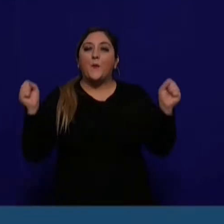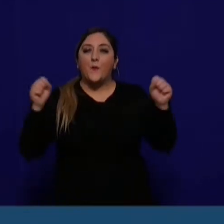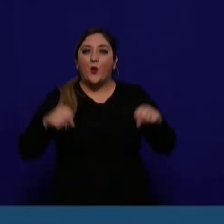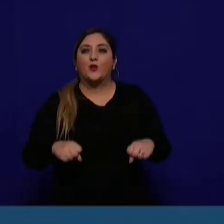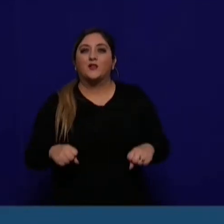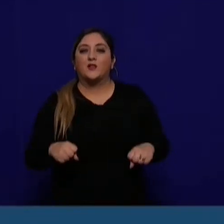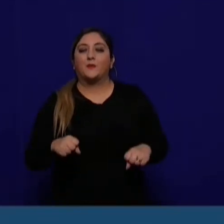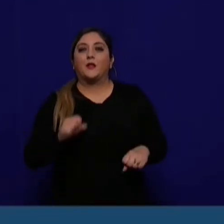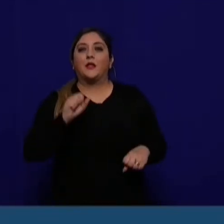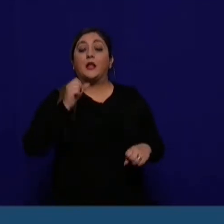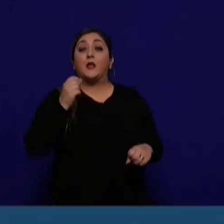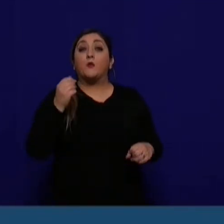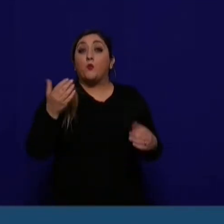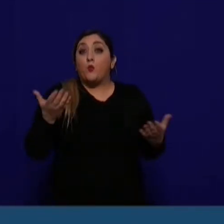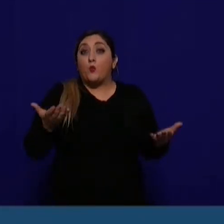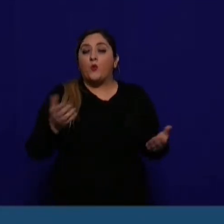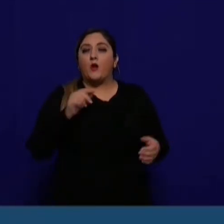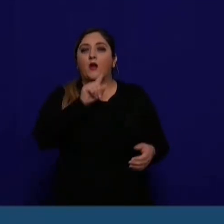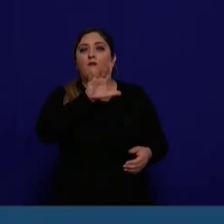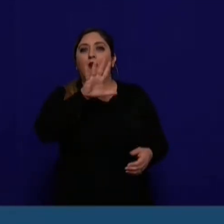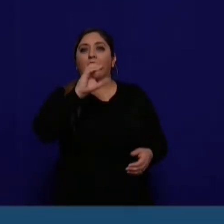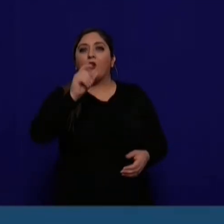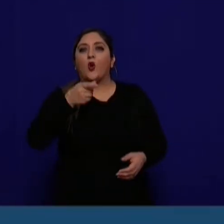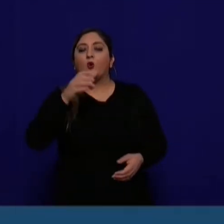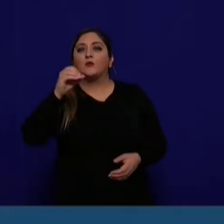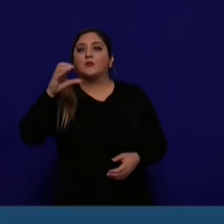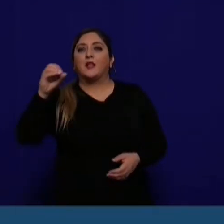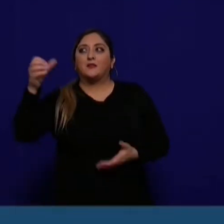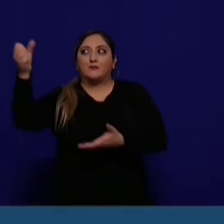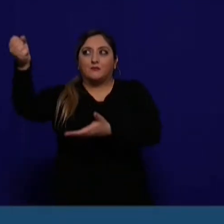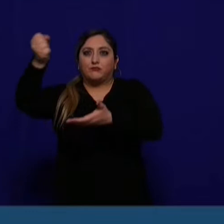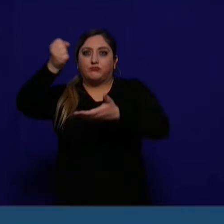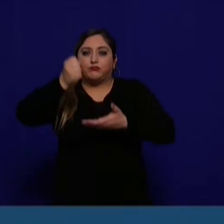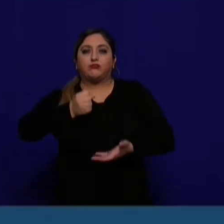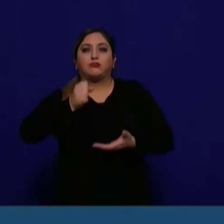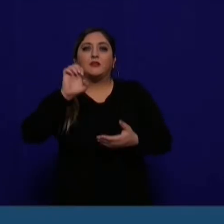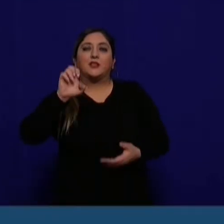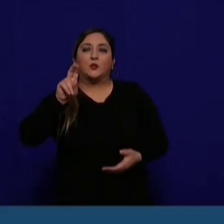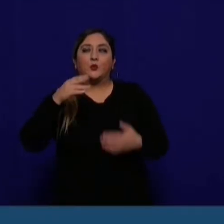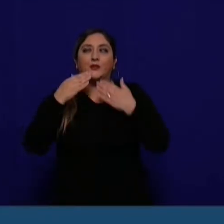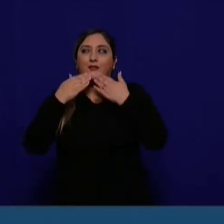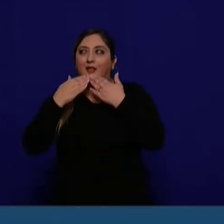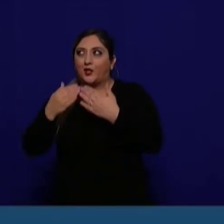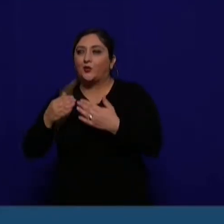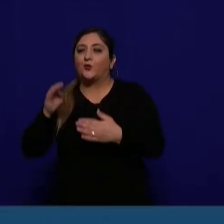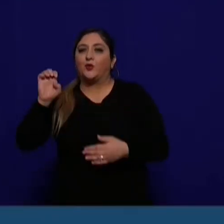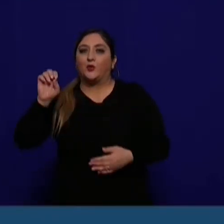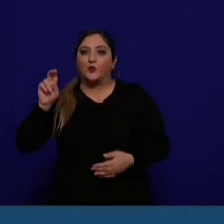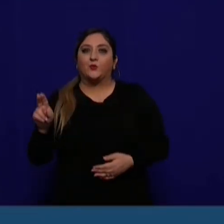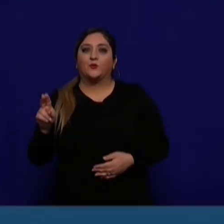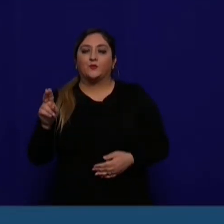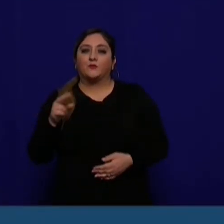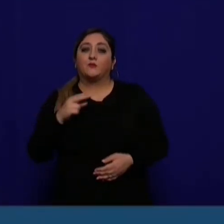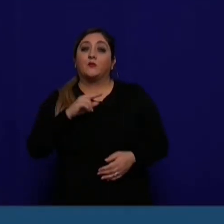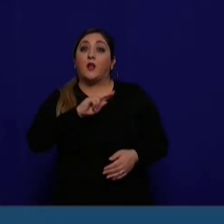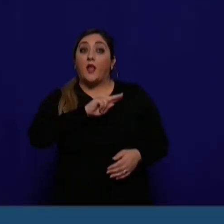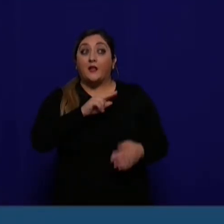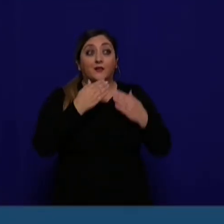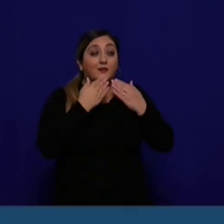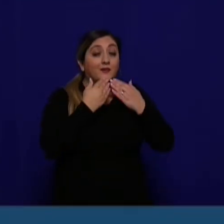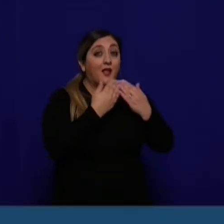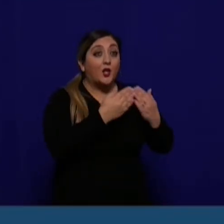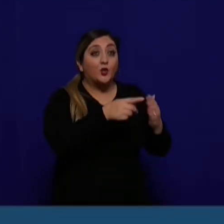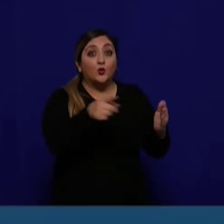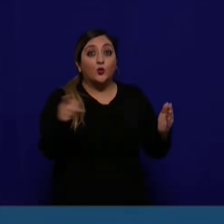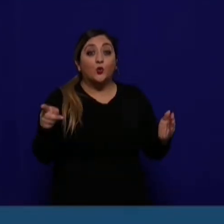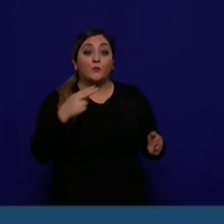a 150,000 grant from the European Commission. So we would like to thank the Commission and all the people who have worked on this